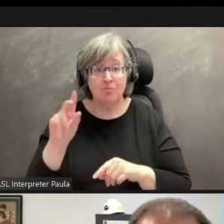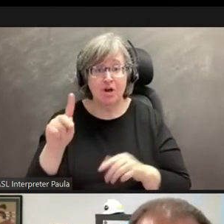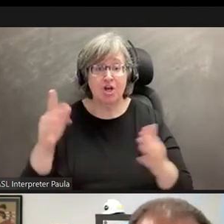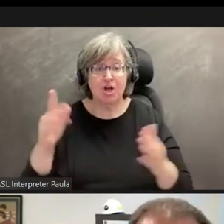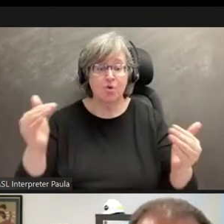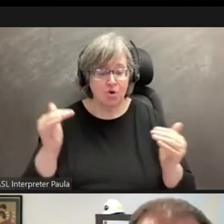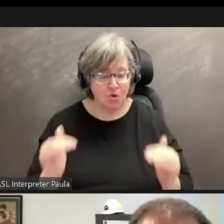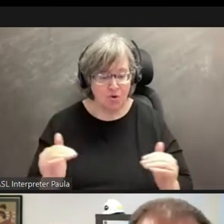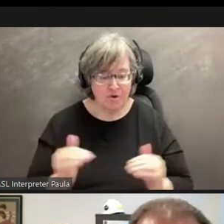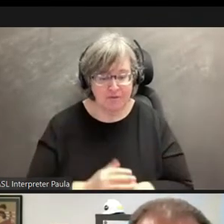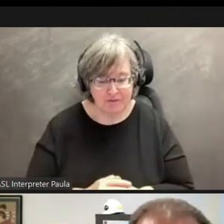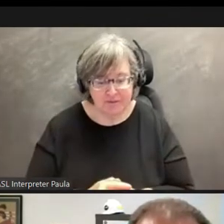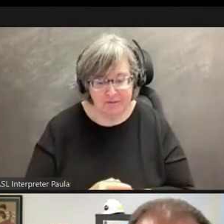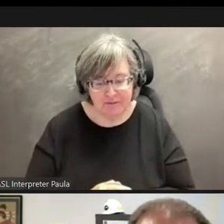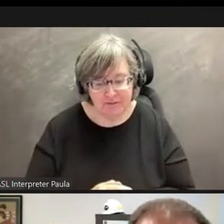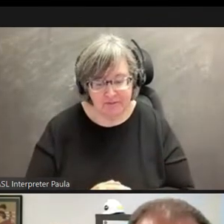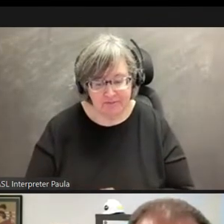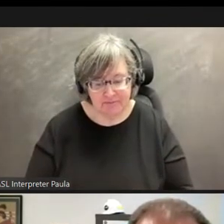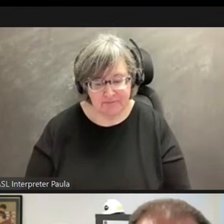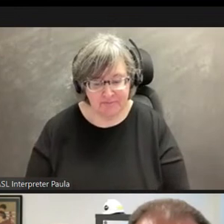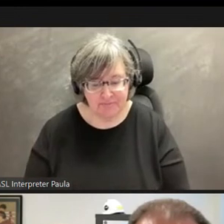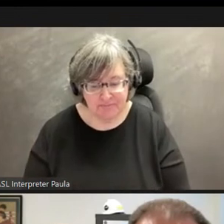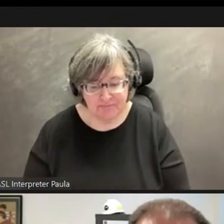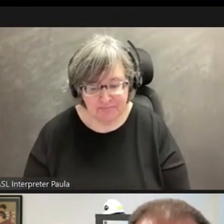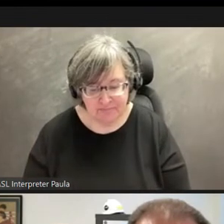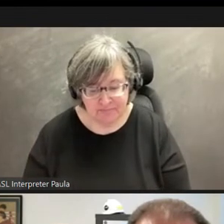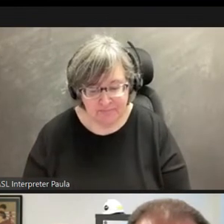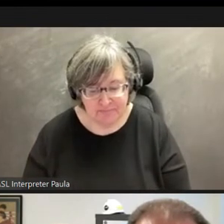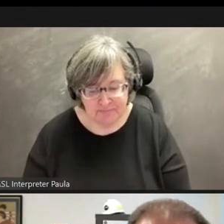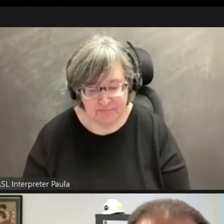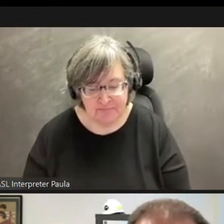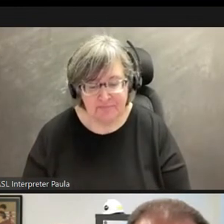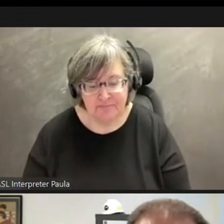forward to the next item on our agenda.